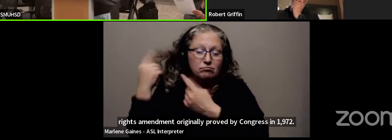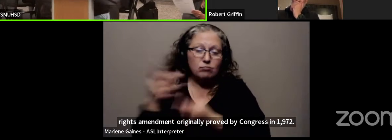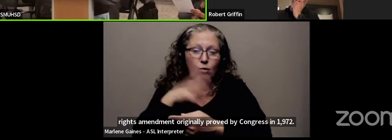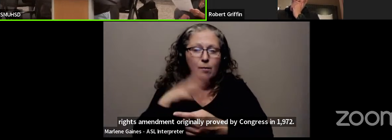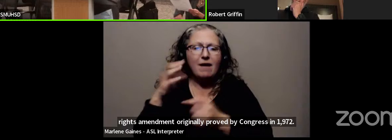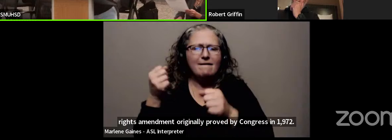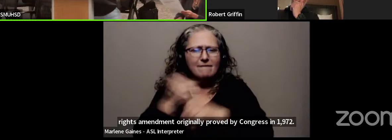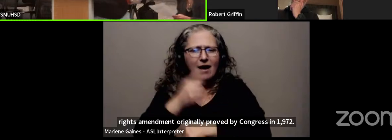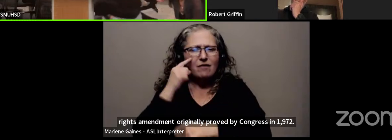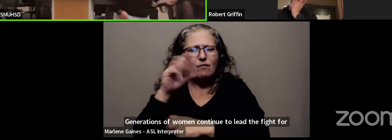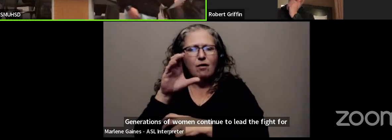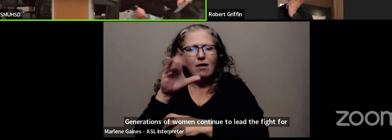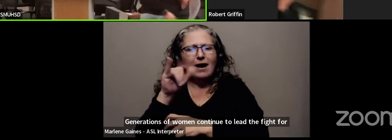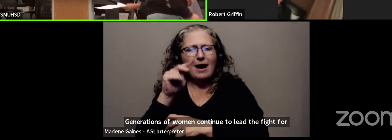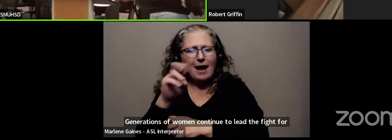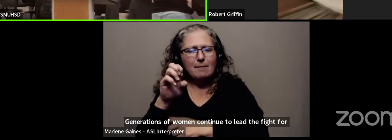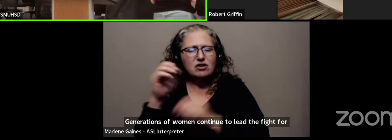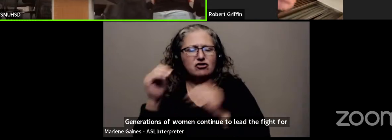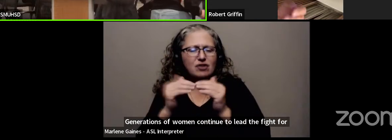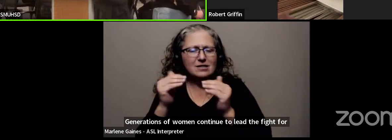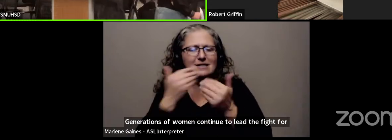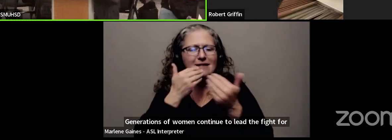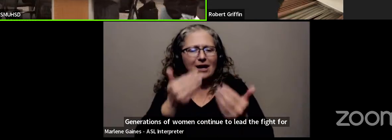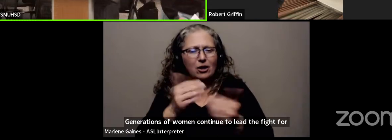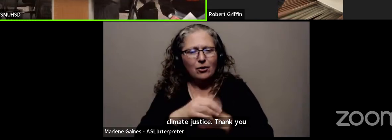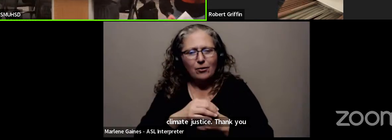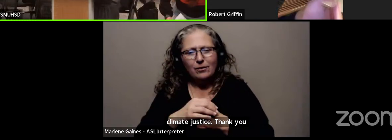justice. Thank you.